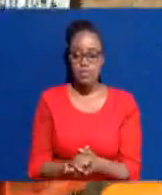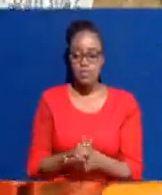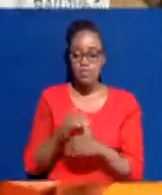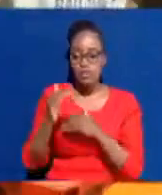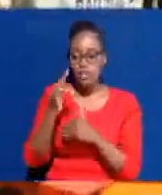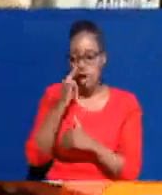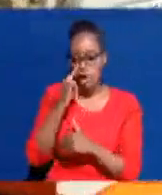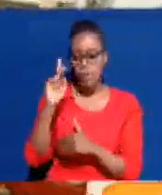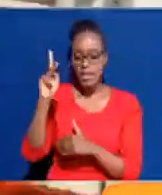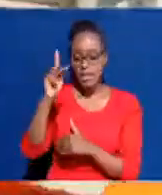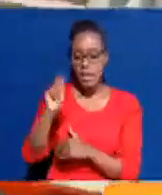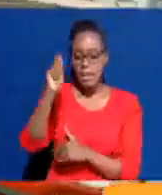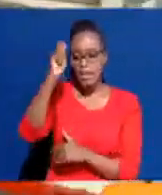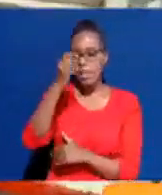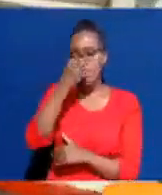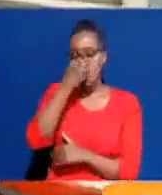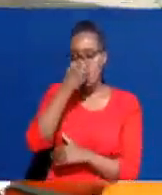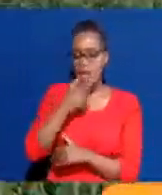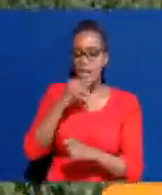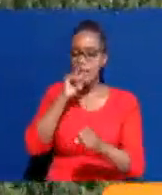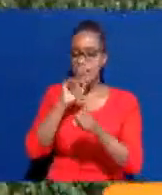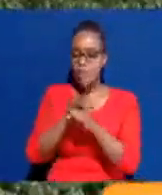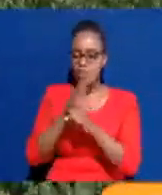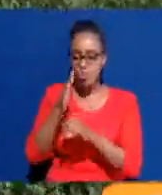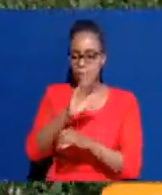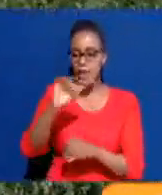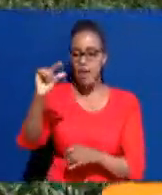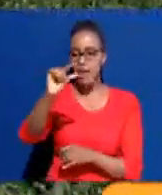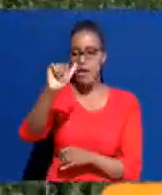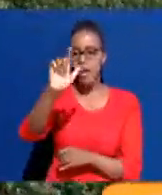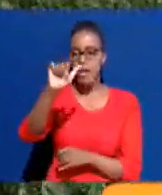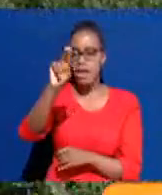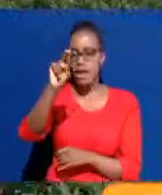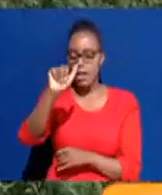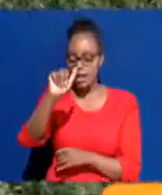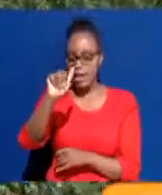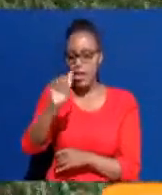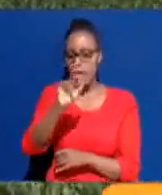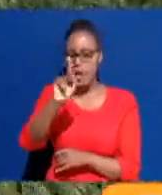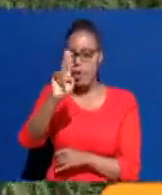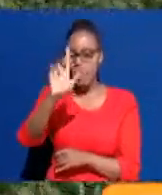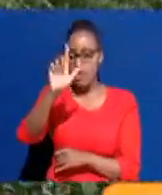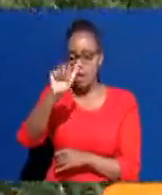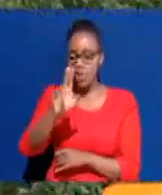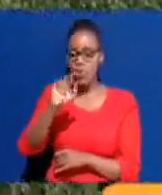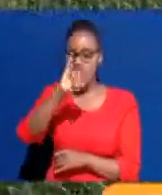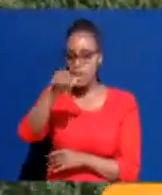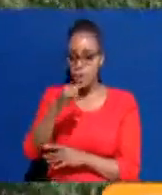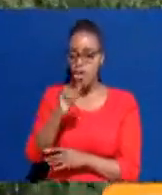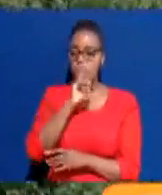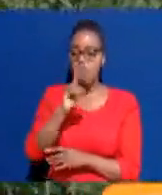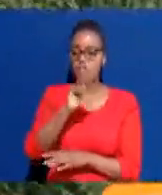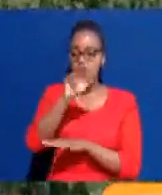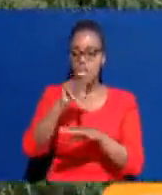Closer home in Kenya, President William Ruto has pledged to revive the Galana Kulalu project. And in January this year, he directed